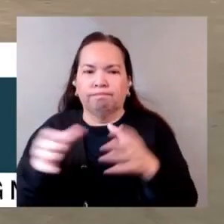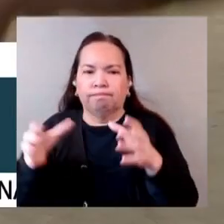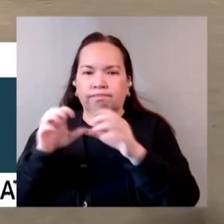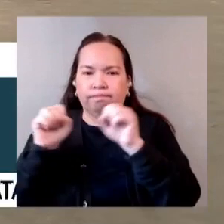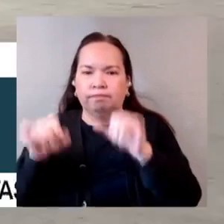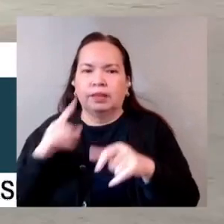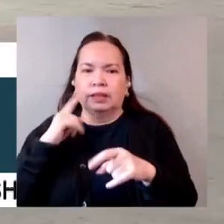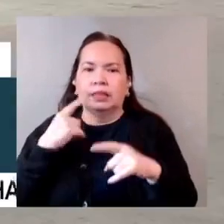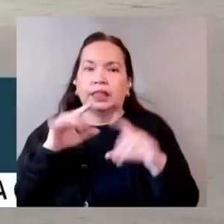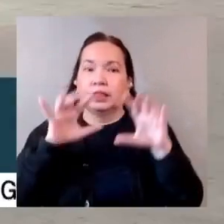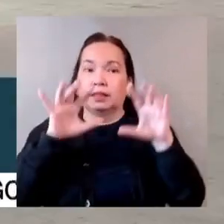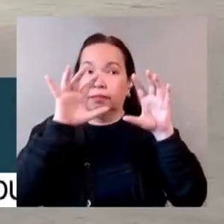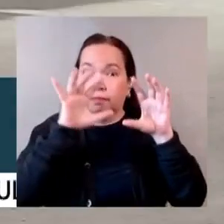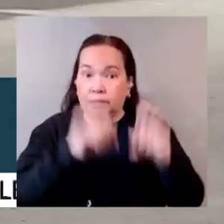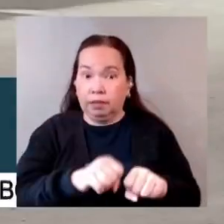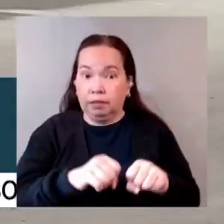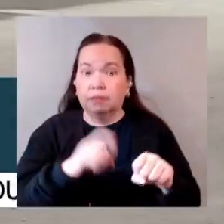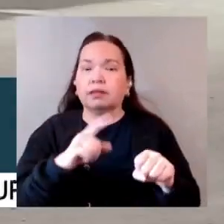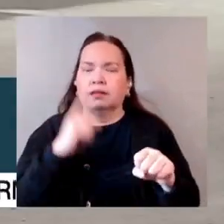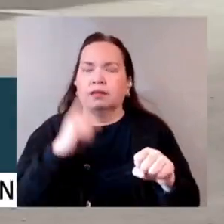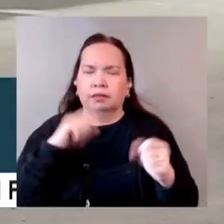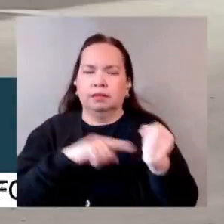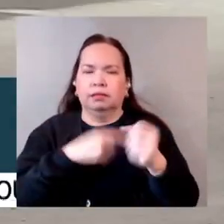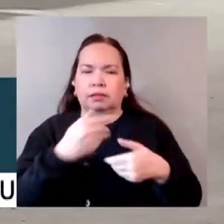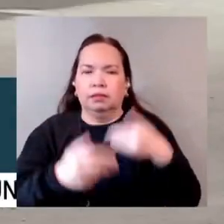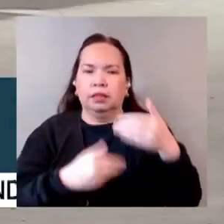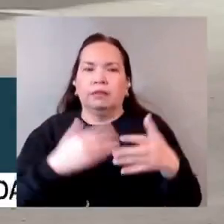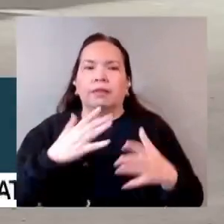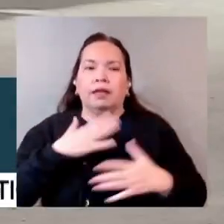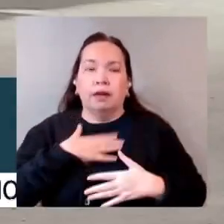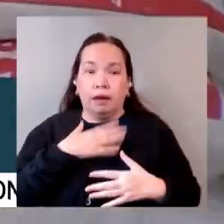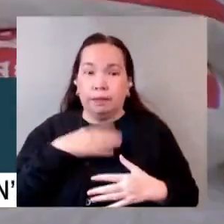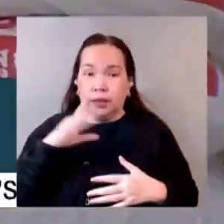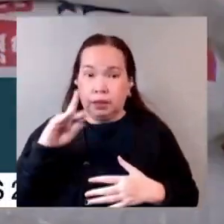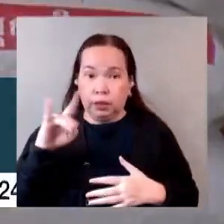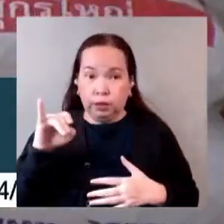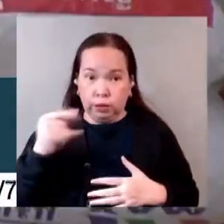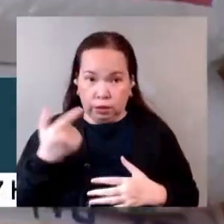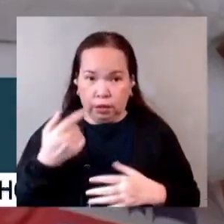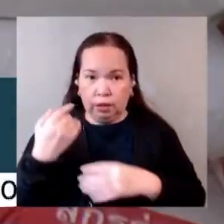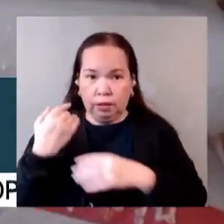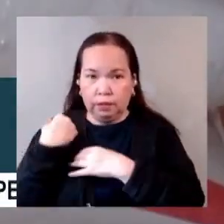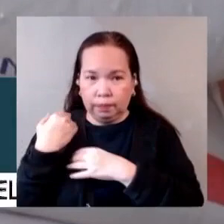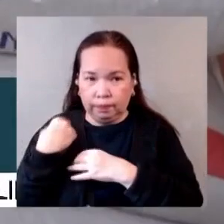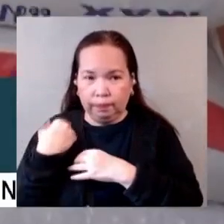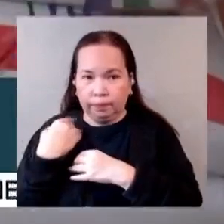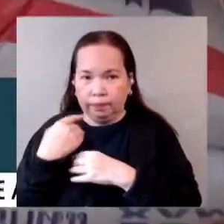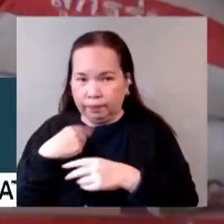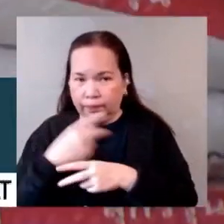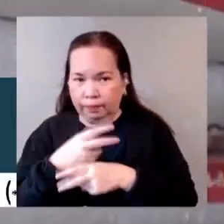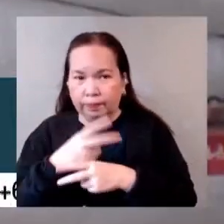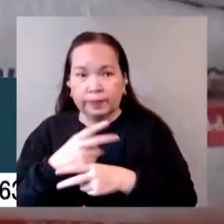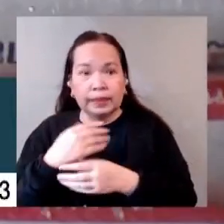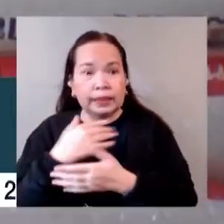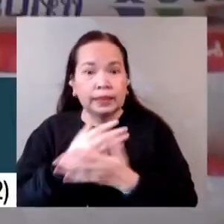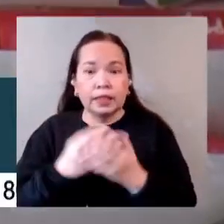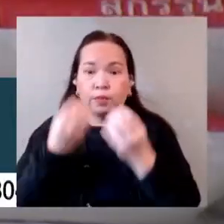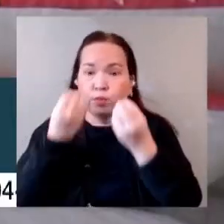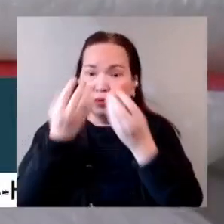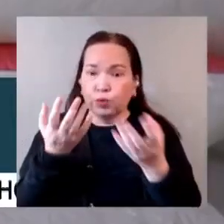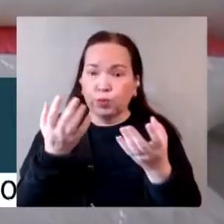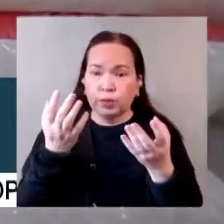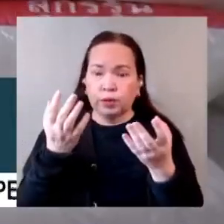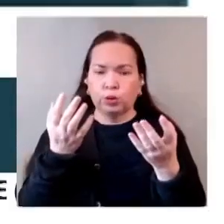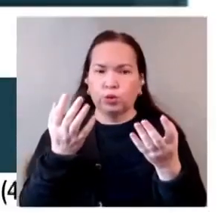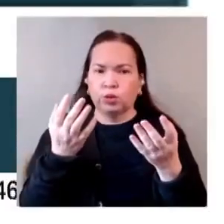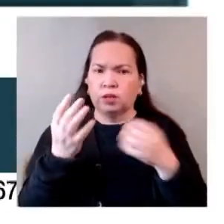the process. I'm glad that the DOJ is on top of this. There are information as well that there are foreigners that are behind the